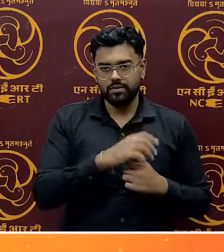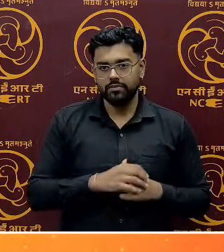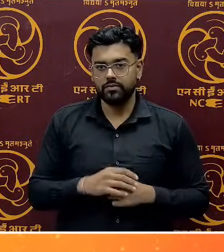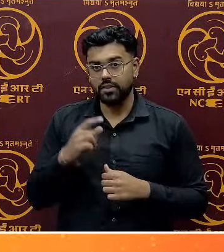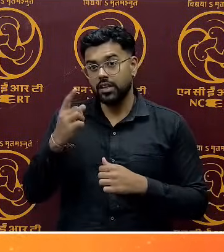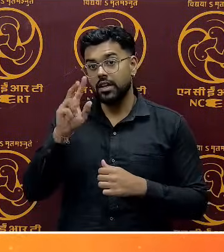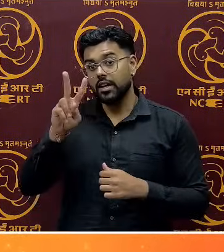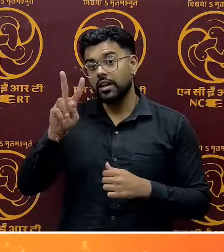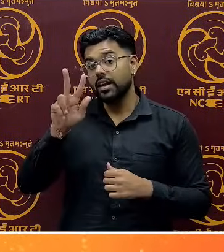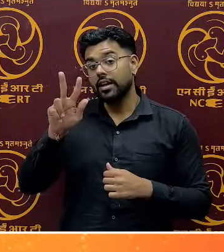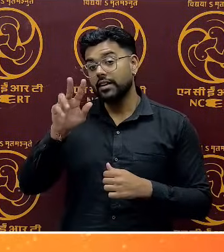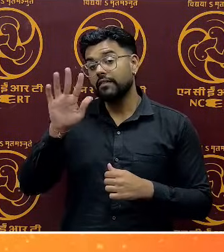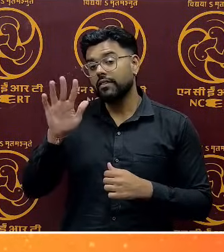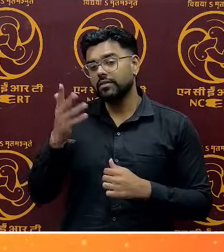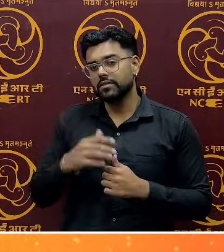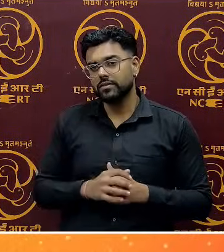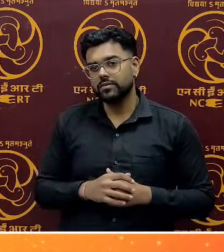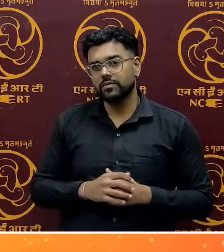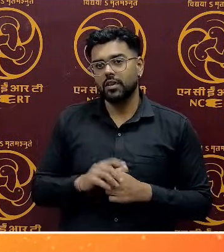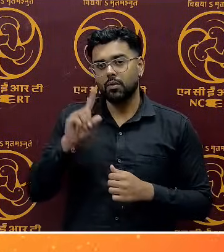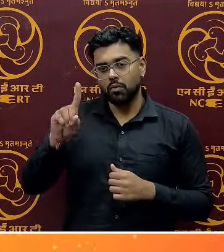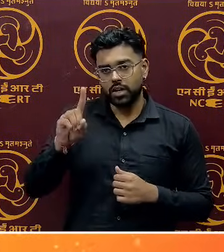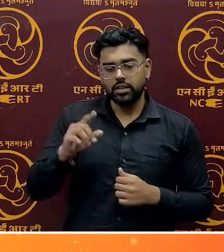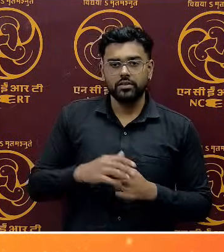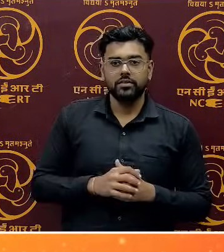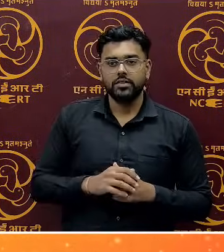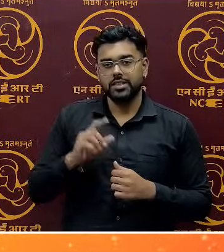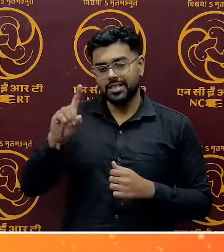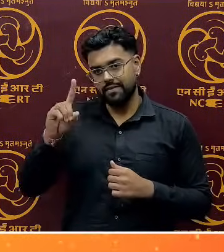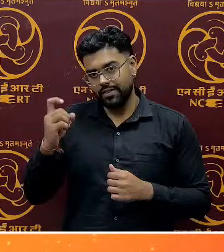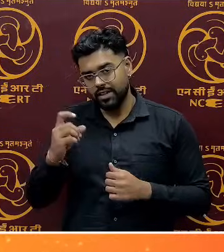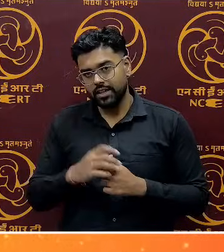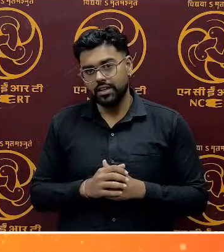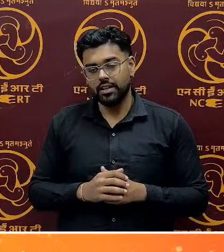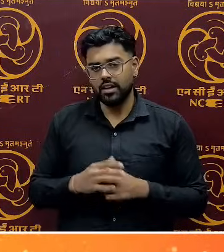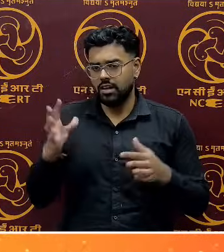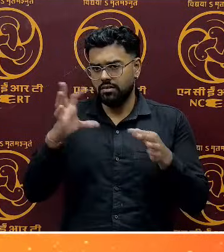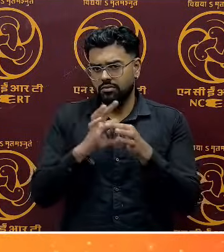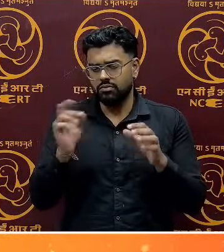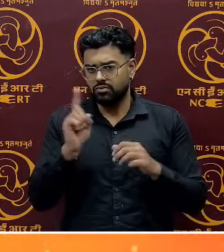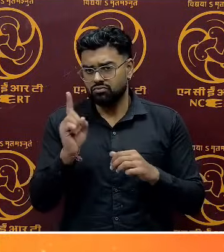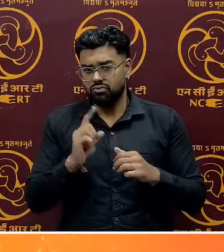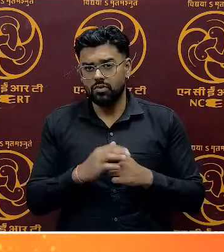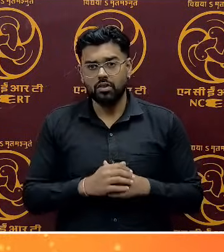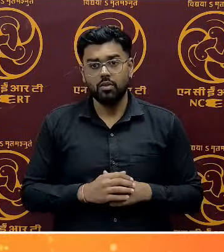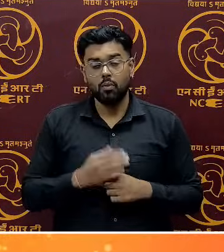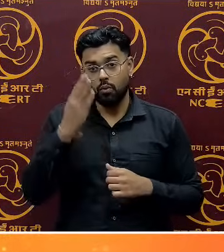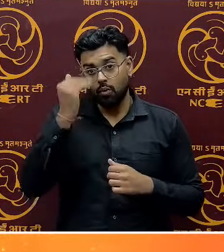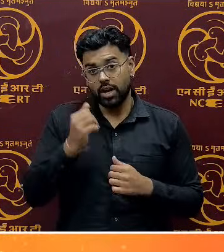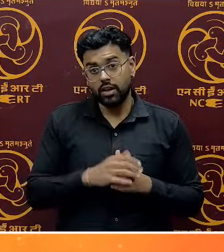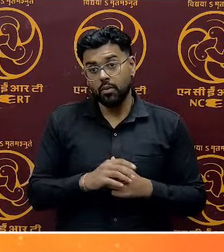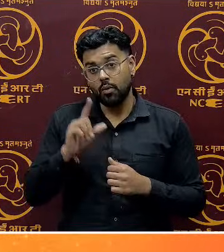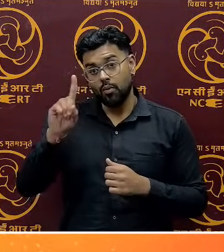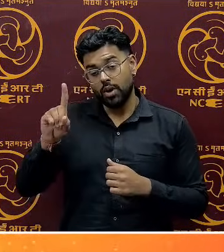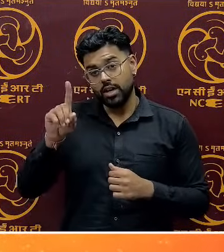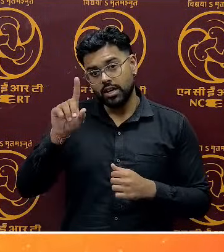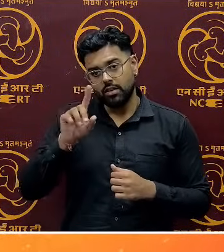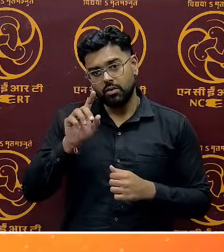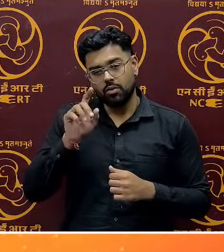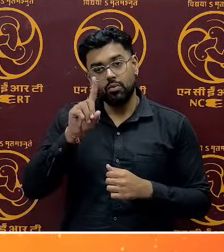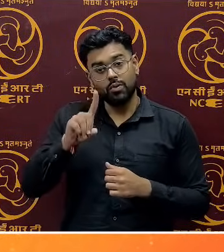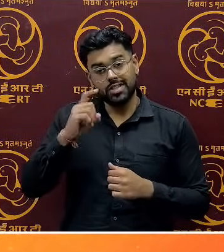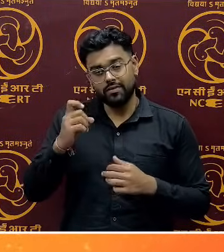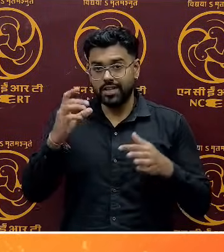are 1, 5, 17 and 85. No, they are not co-prime. Yes, they have 1 and 17 as